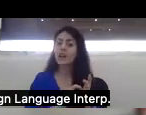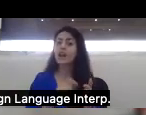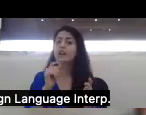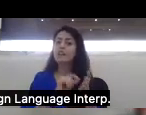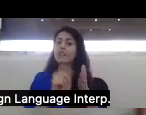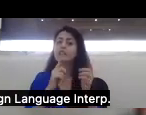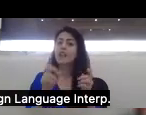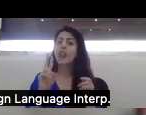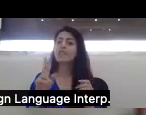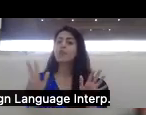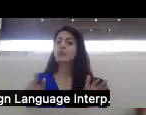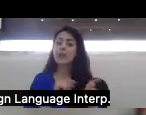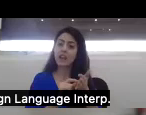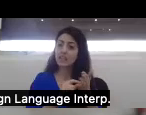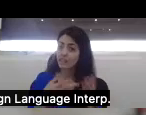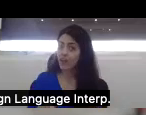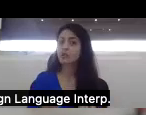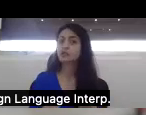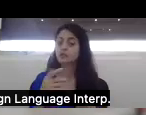with Disabilities Law number 20 of